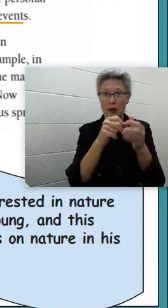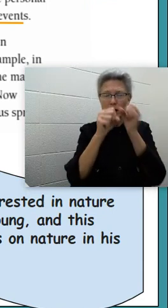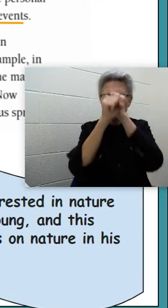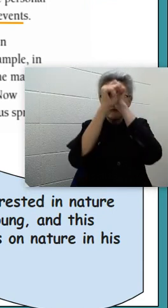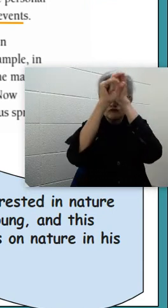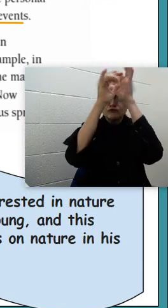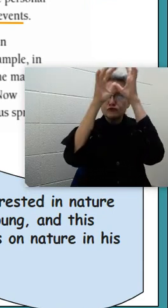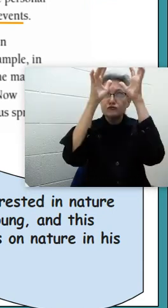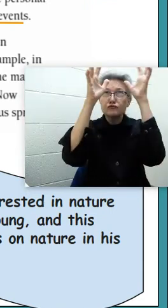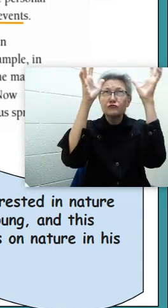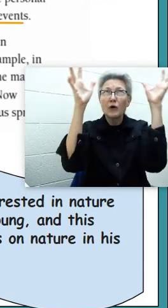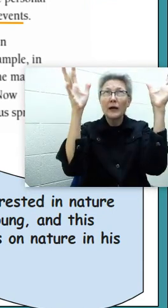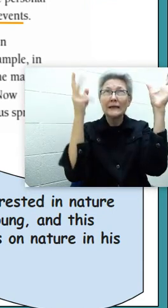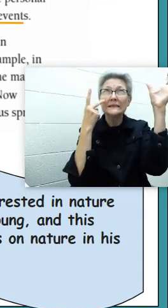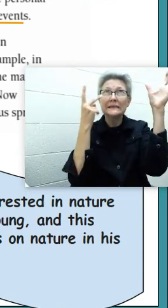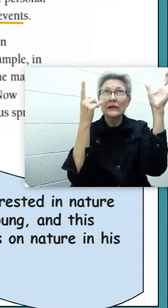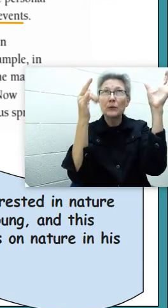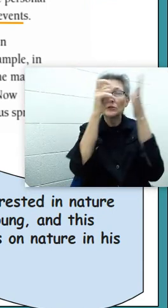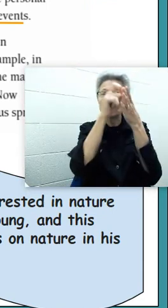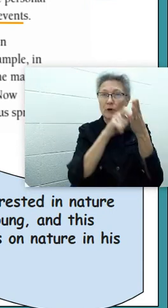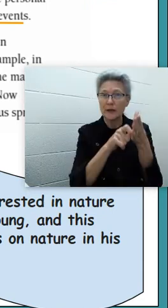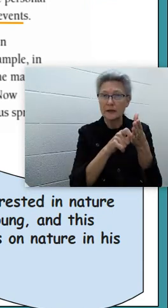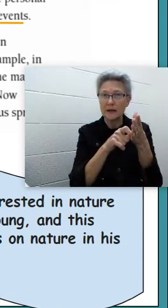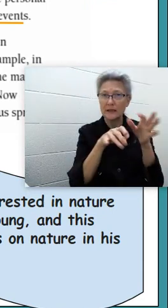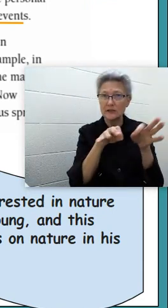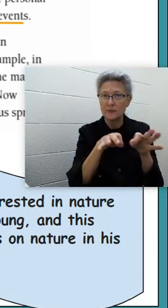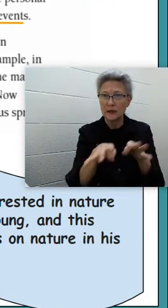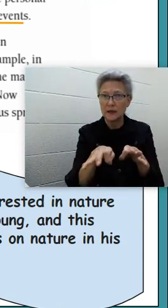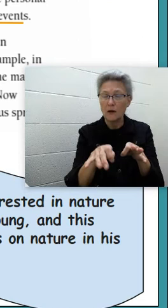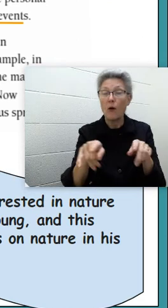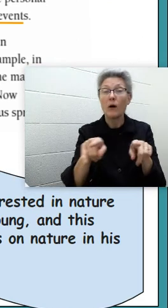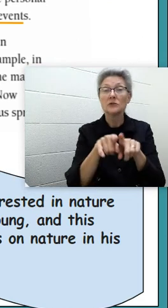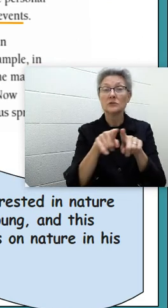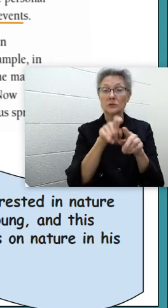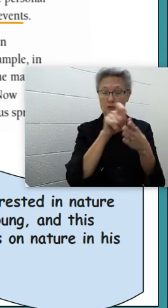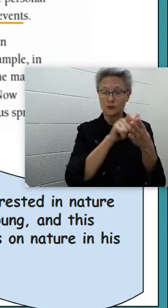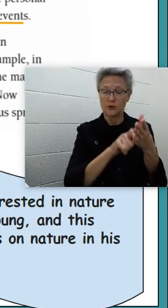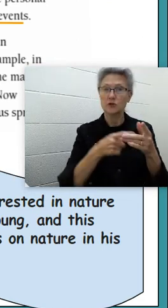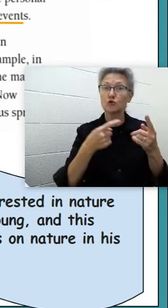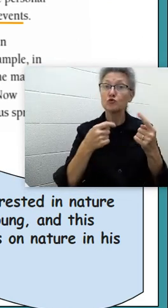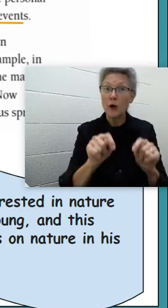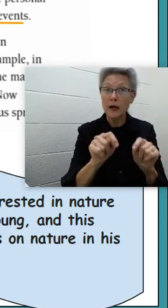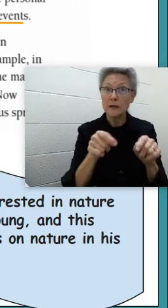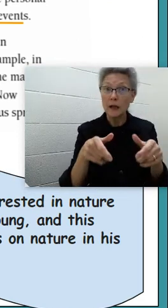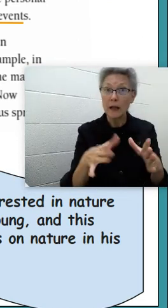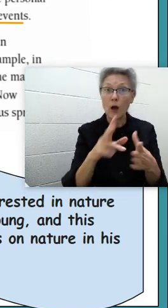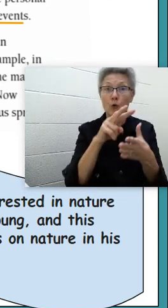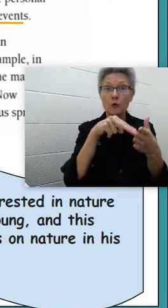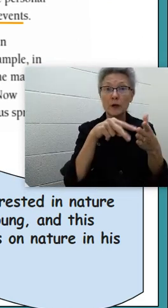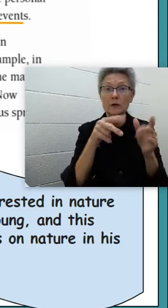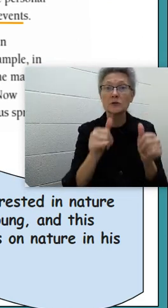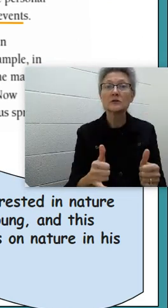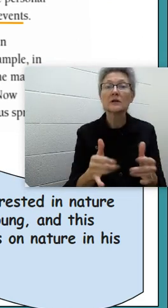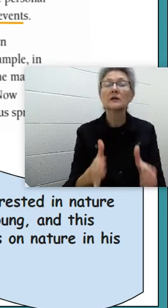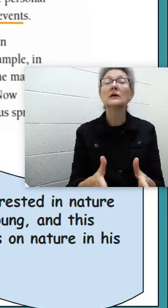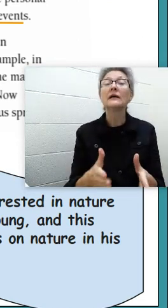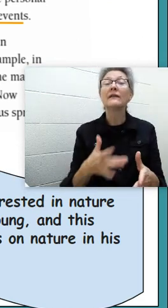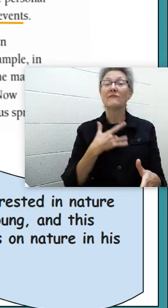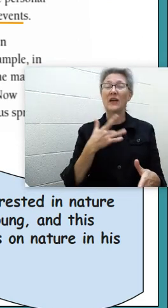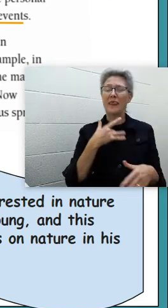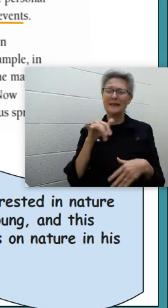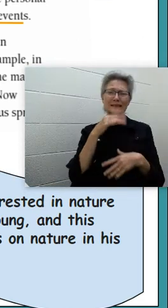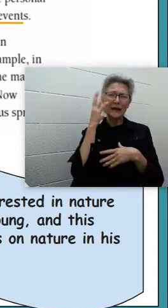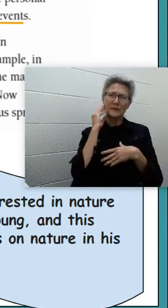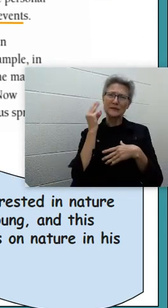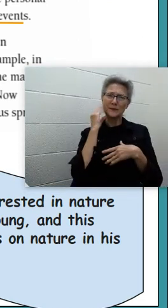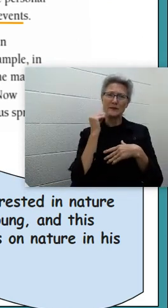to explain. He also, in his writing, tried to allow readers to feel the same